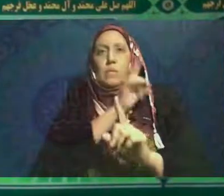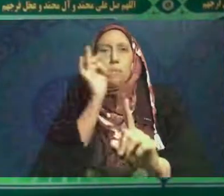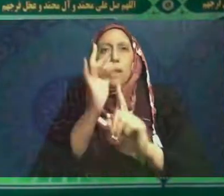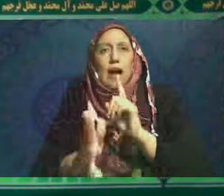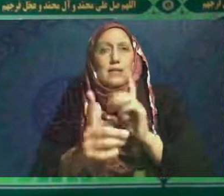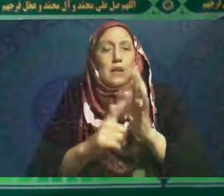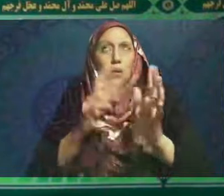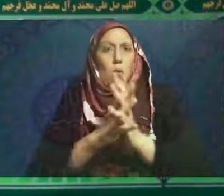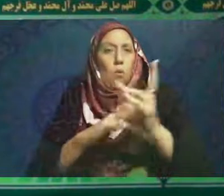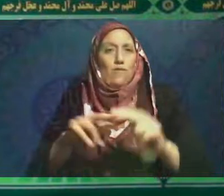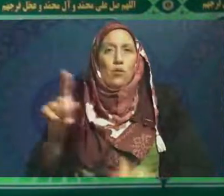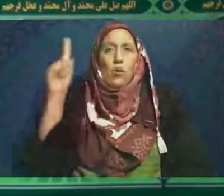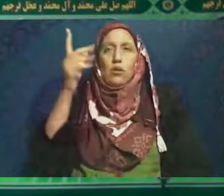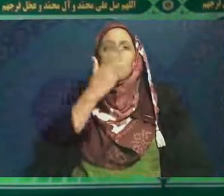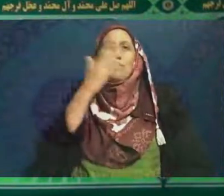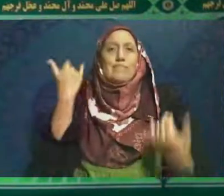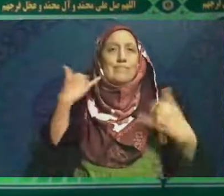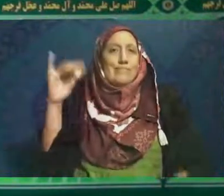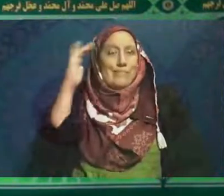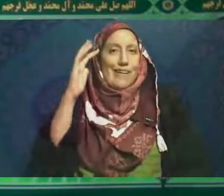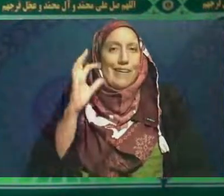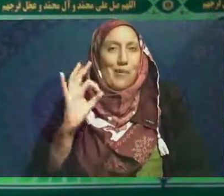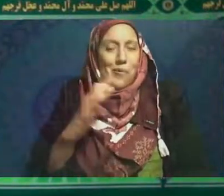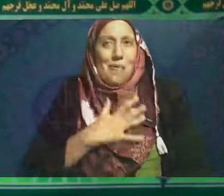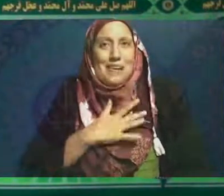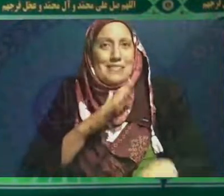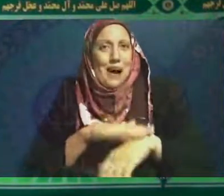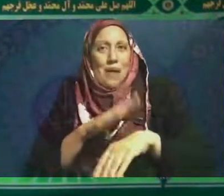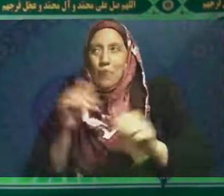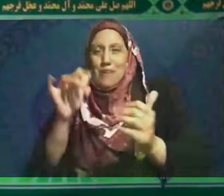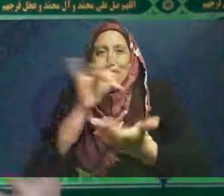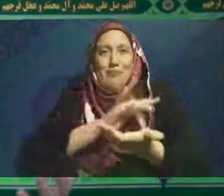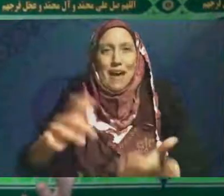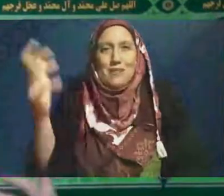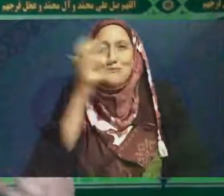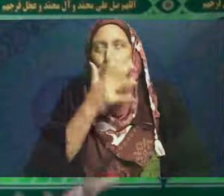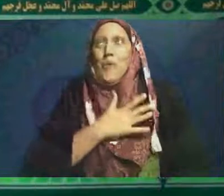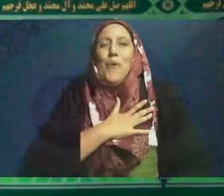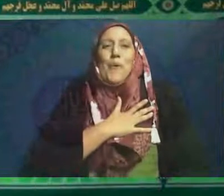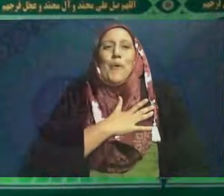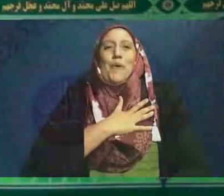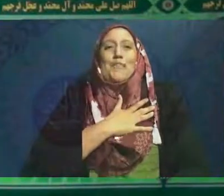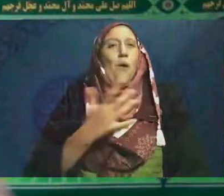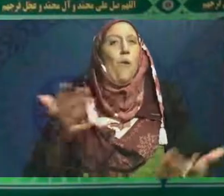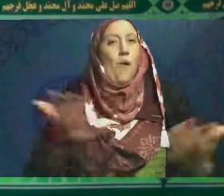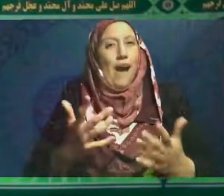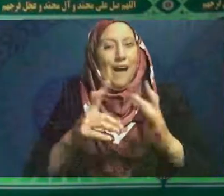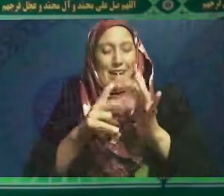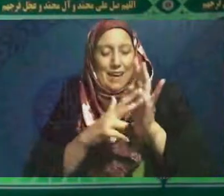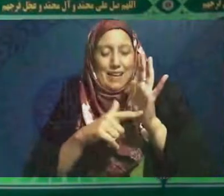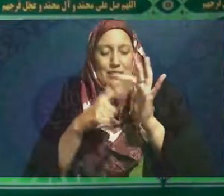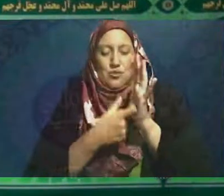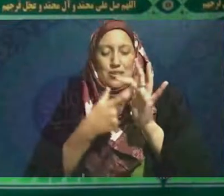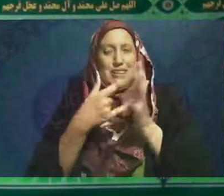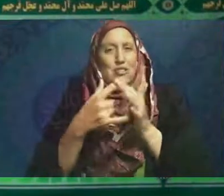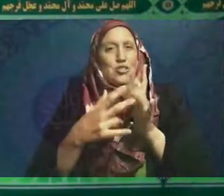The scope of intercession, where is the intercession taking place? Is it on, in this world, in the next? Both of them. Although to meet